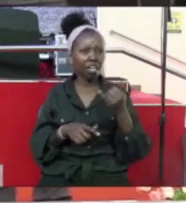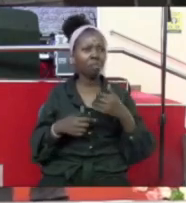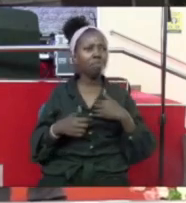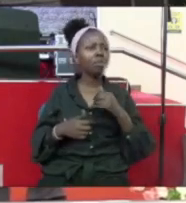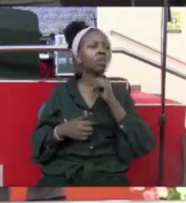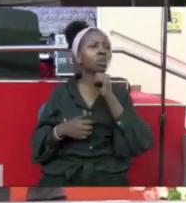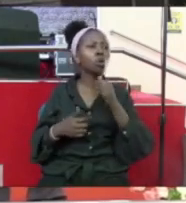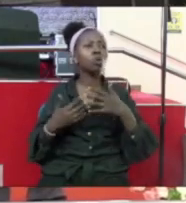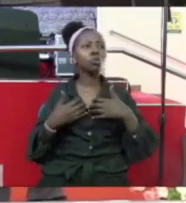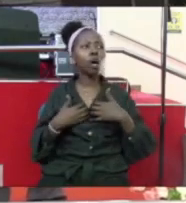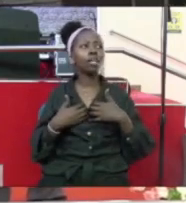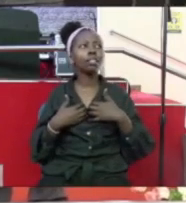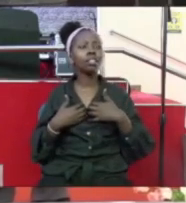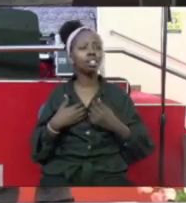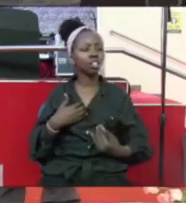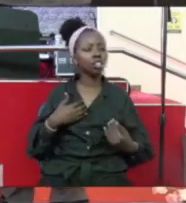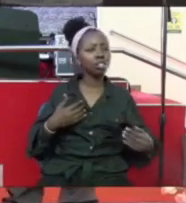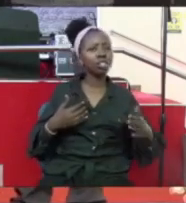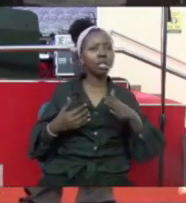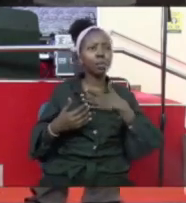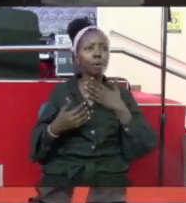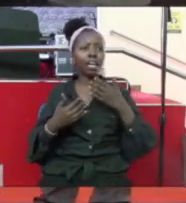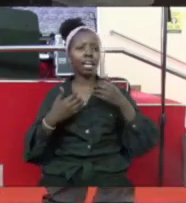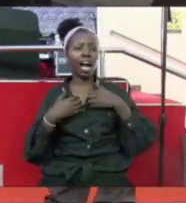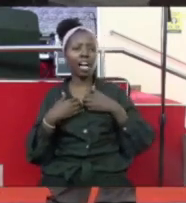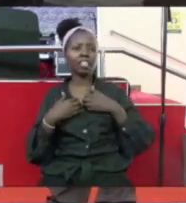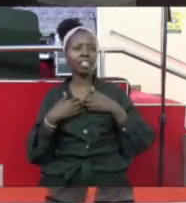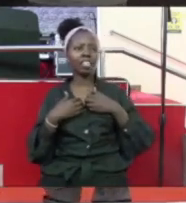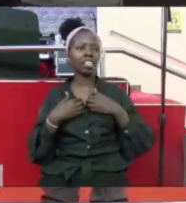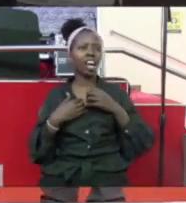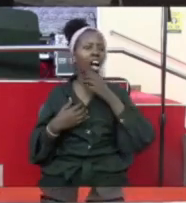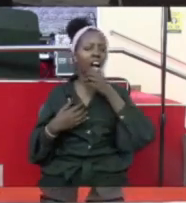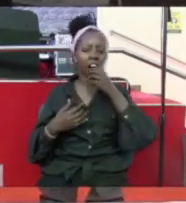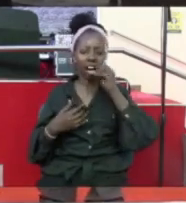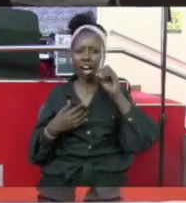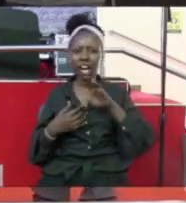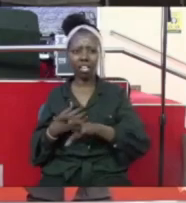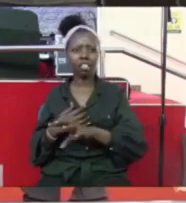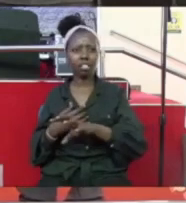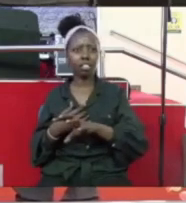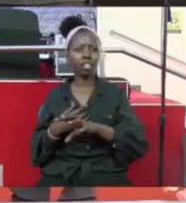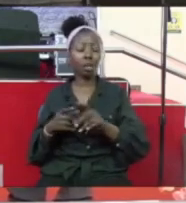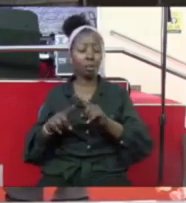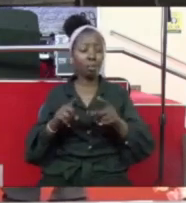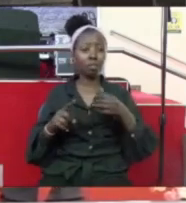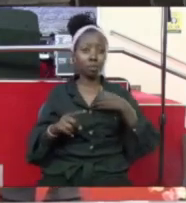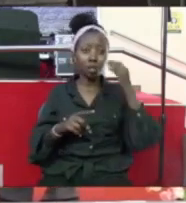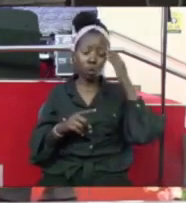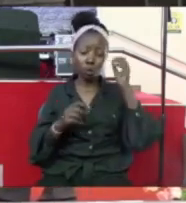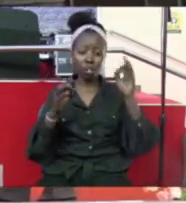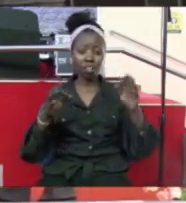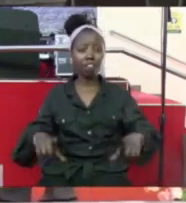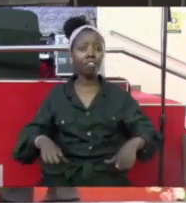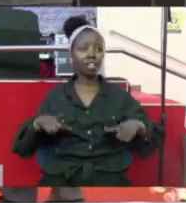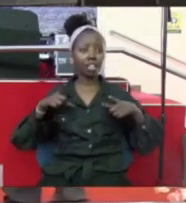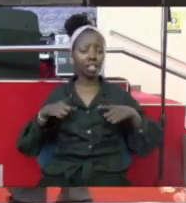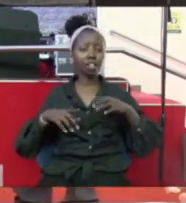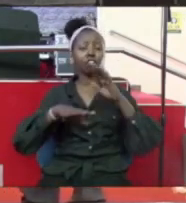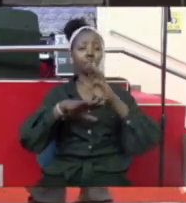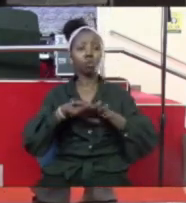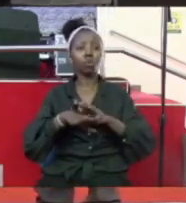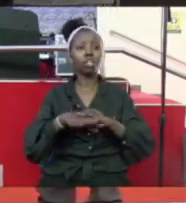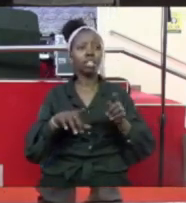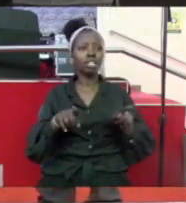impact them negatively. Kwa sababu singependa kuadhiri kwa njia ambayo ni mbaya. But I know if I live right and I make the right choices, lakini najua